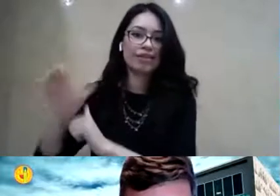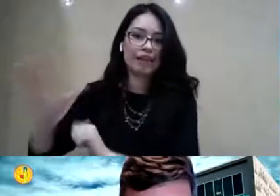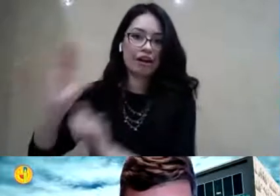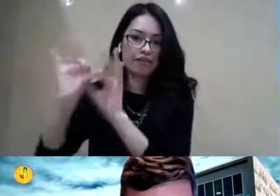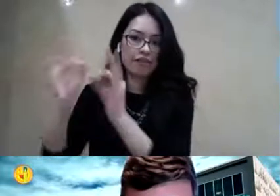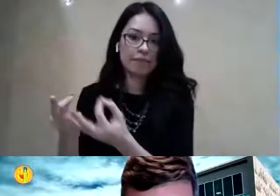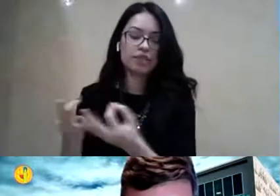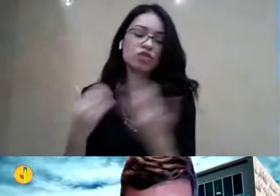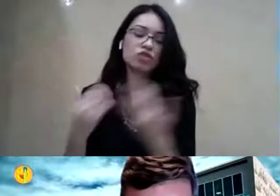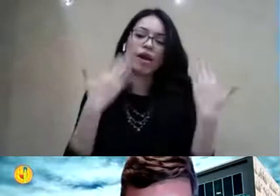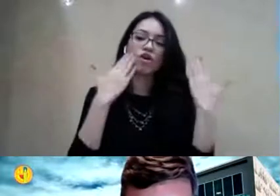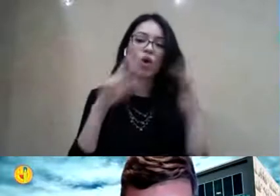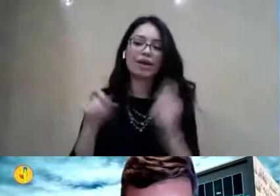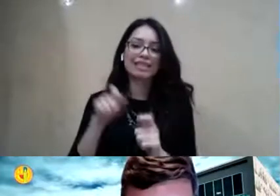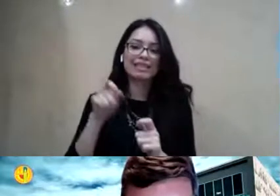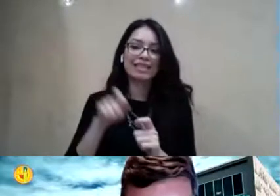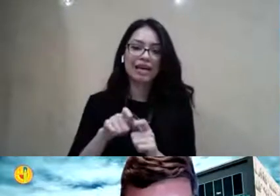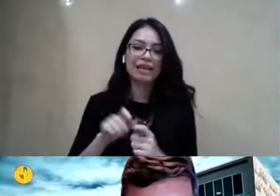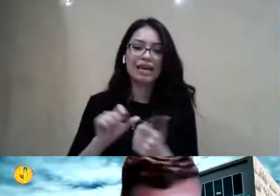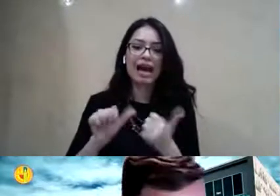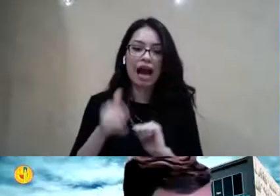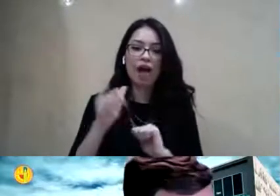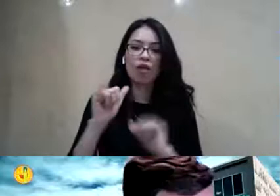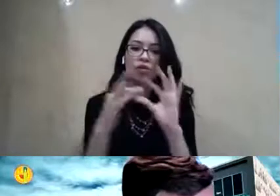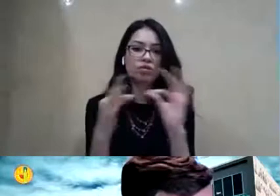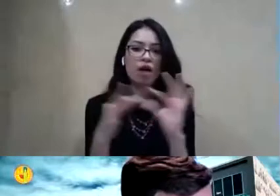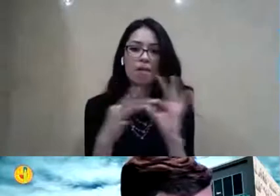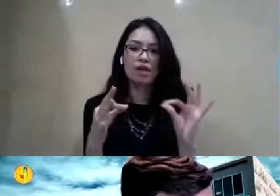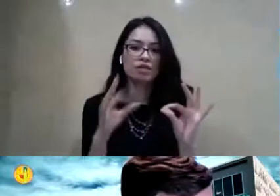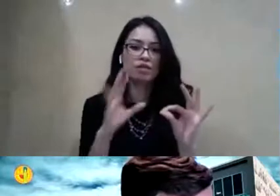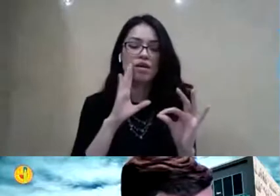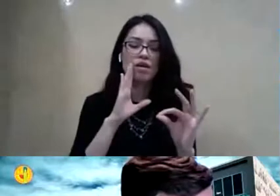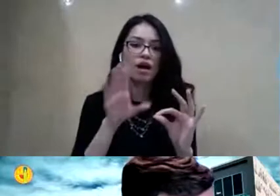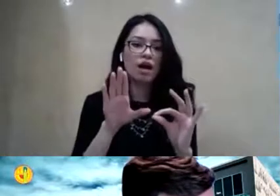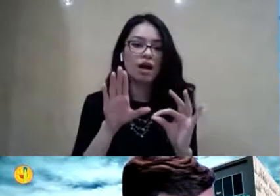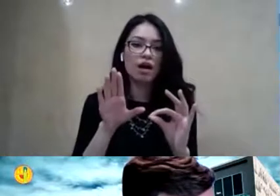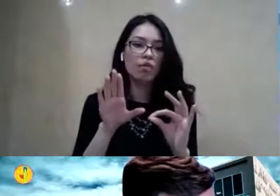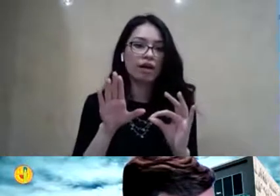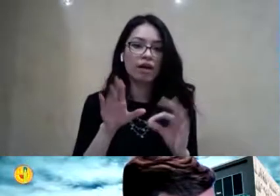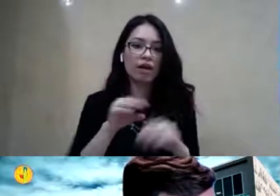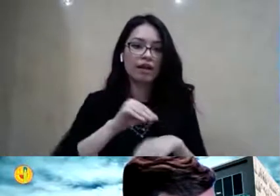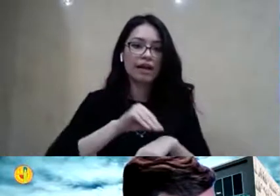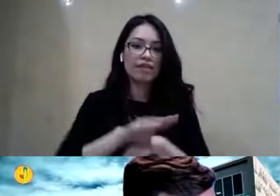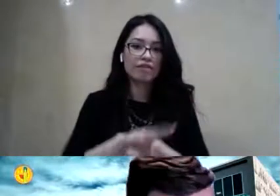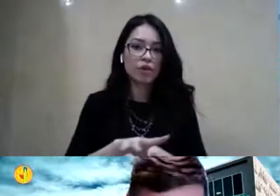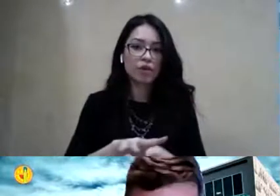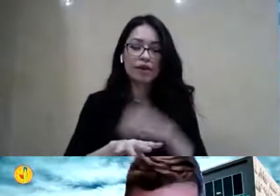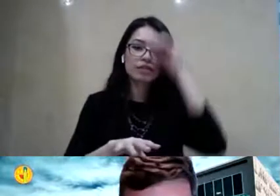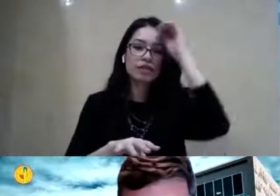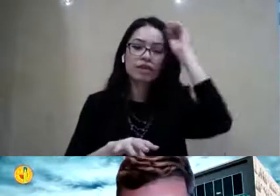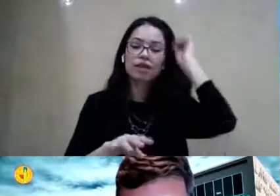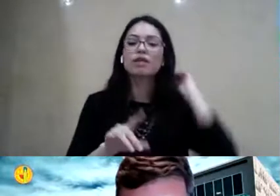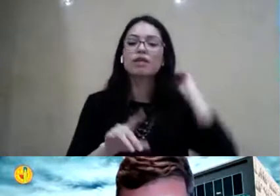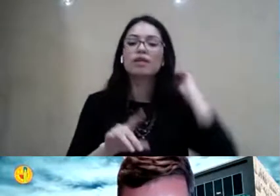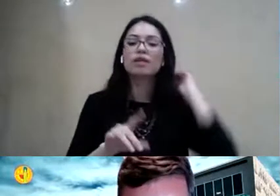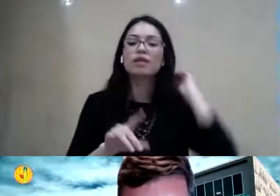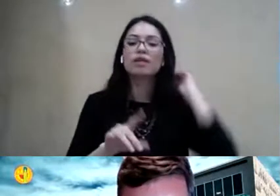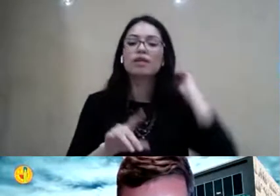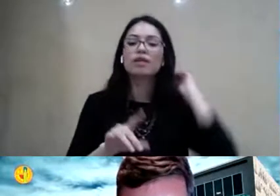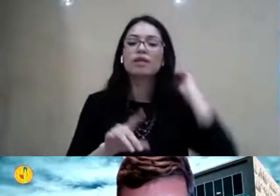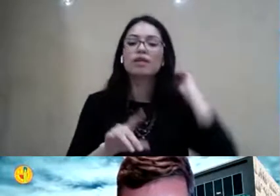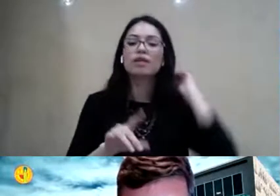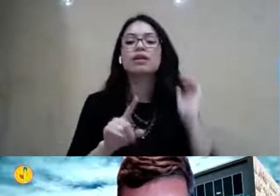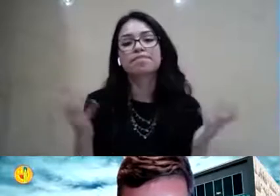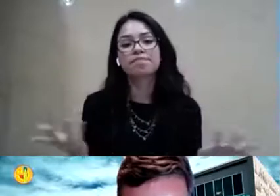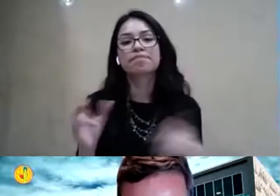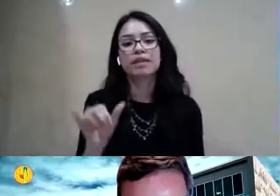UTLA's comments were construed don't give them the benefit of understanding what where we are currently. My hope, and